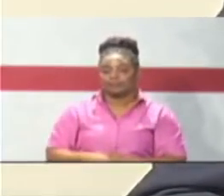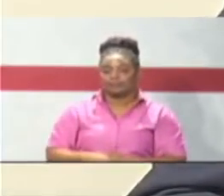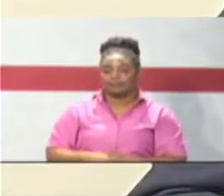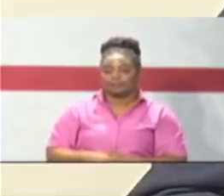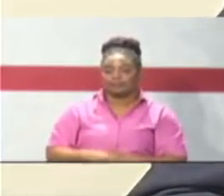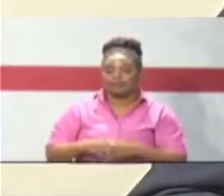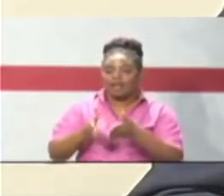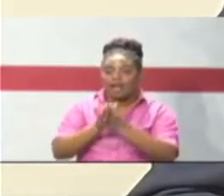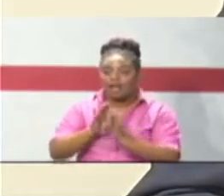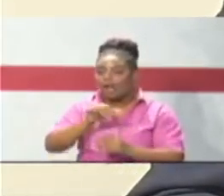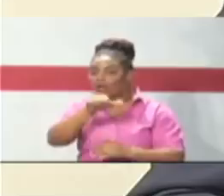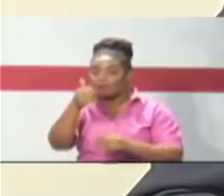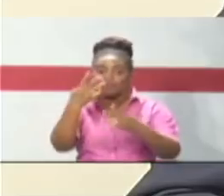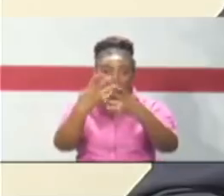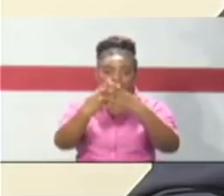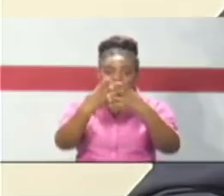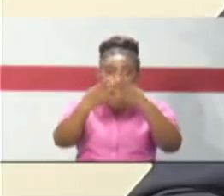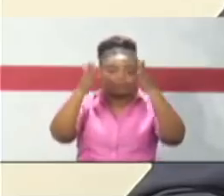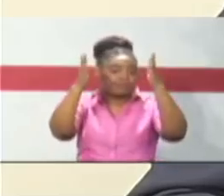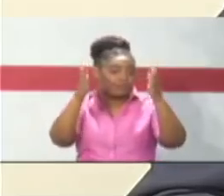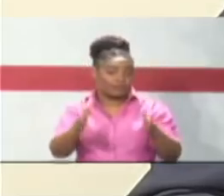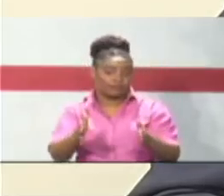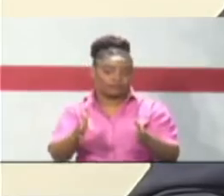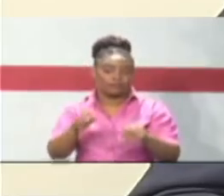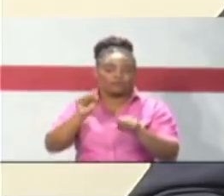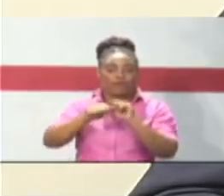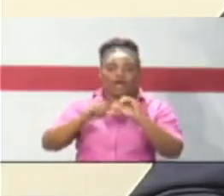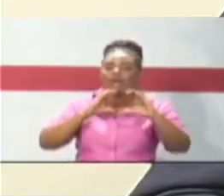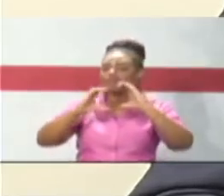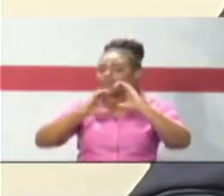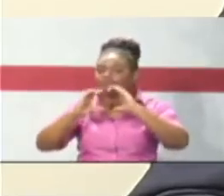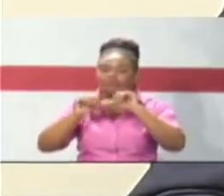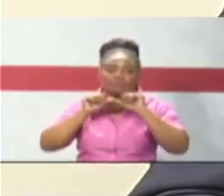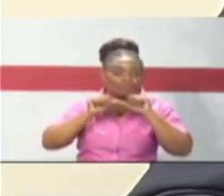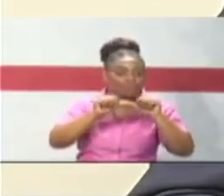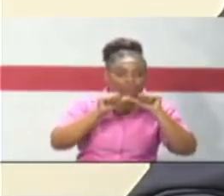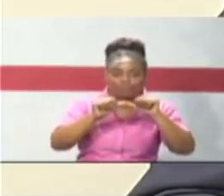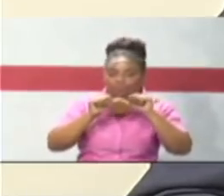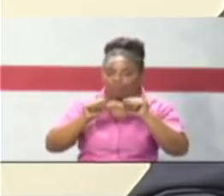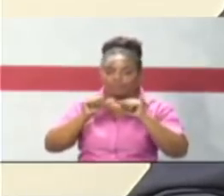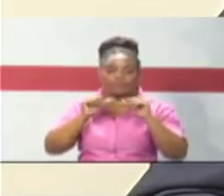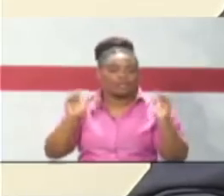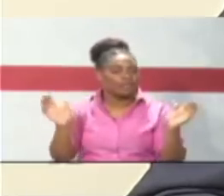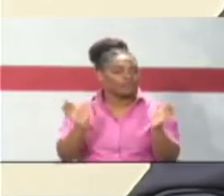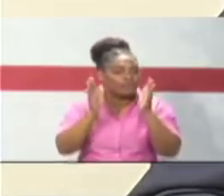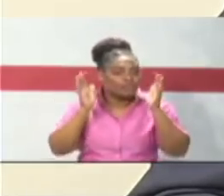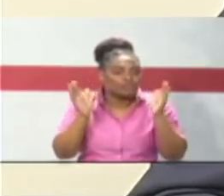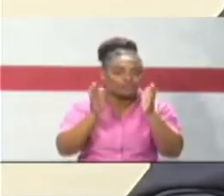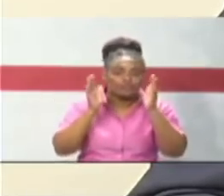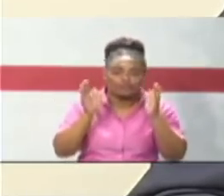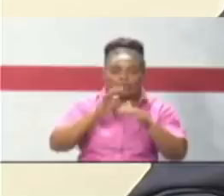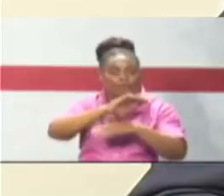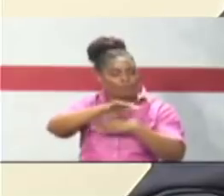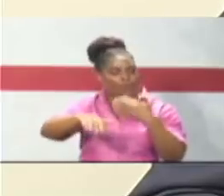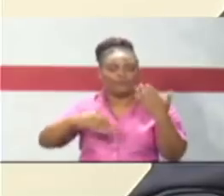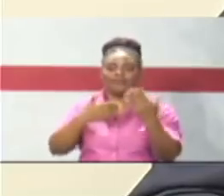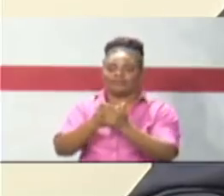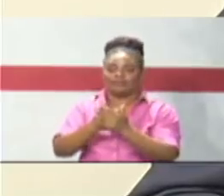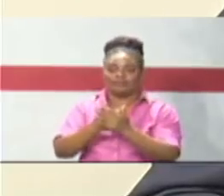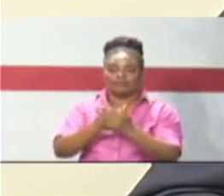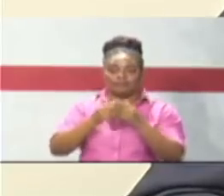inmates. So the communication goes on, and we encourage every people under the ambit of Ministry of